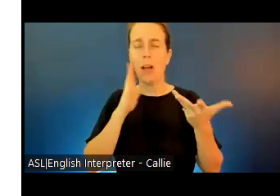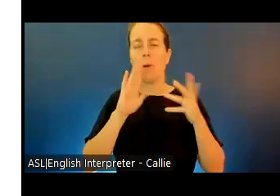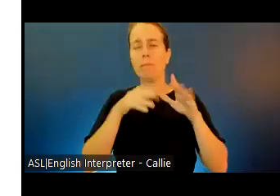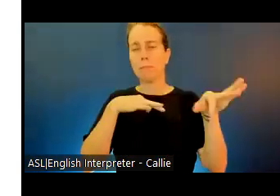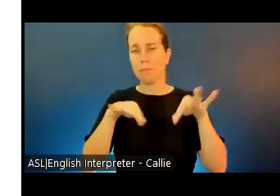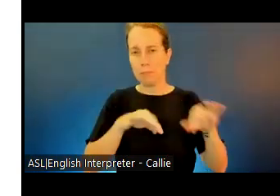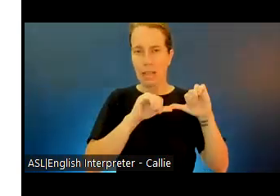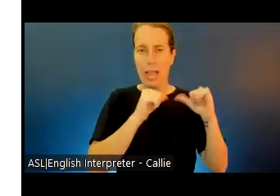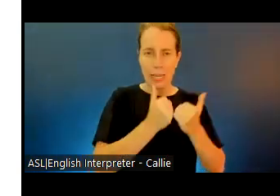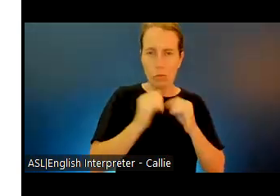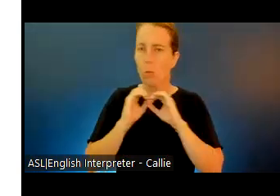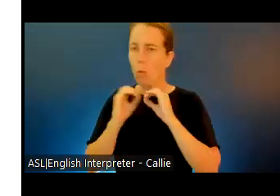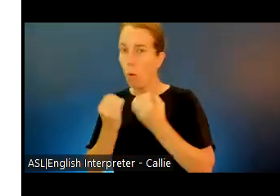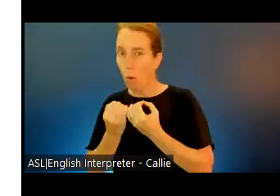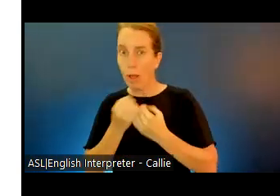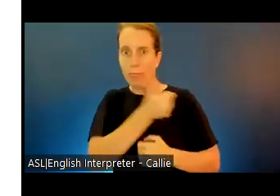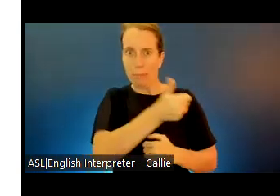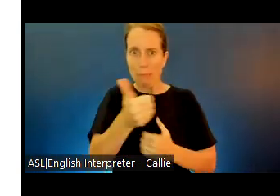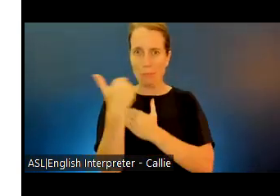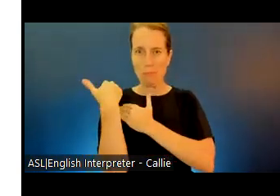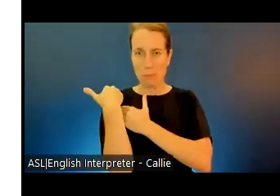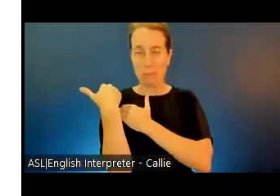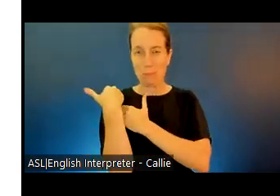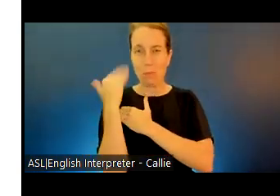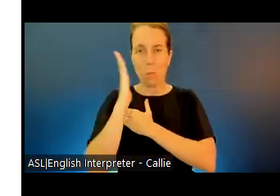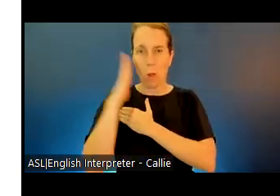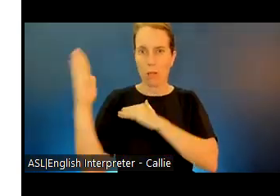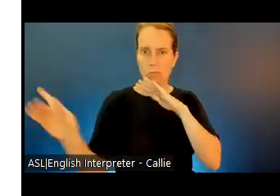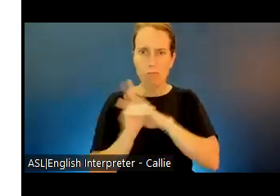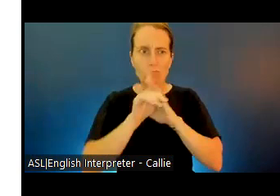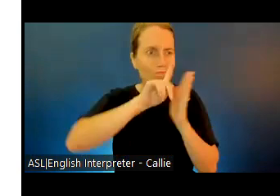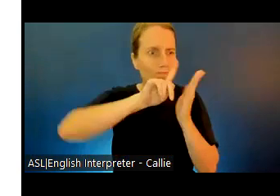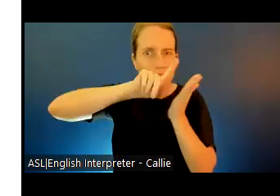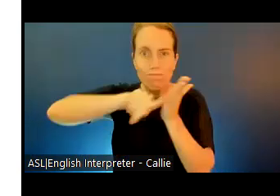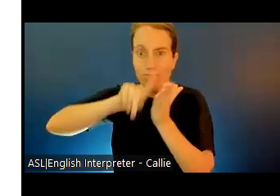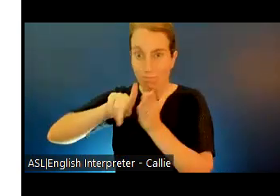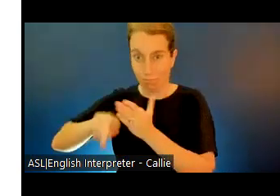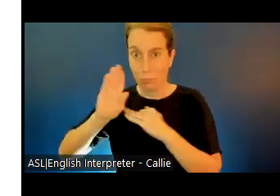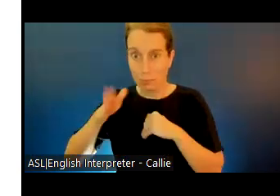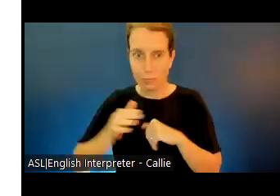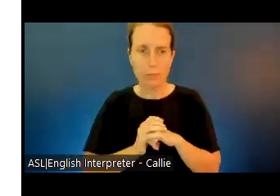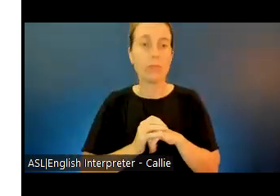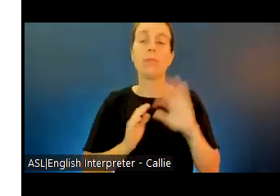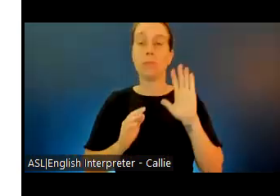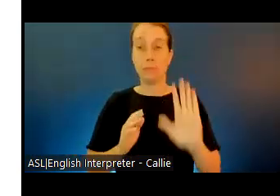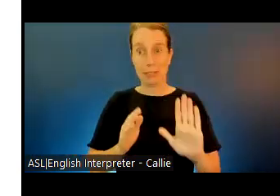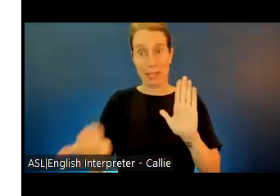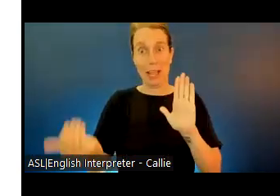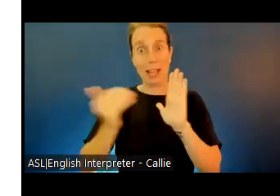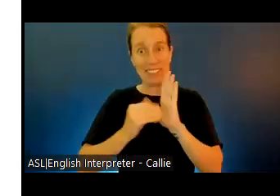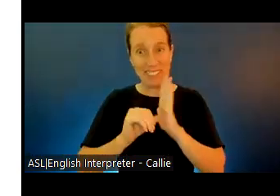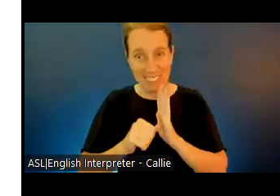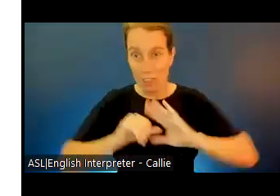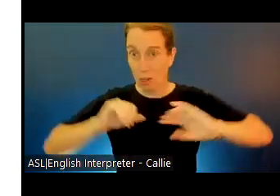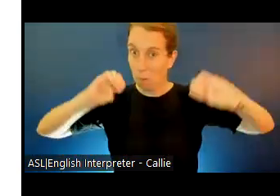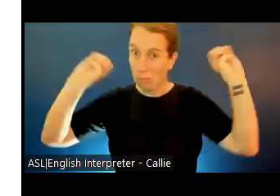abuse and neglect. But again, I want to make sure that I emphasize that if you are in a situation that is an emergency or you're not sure